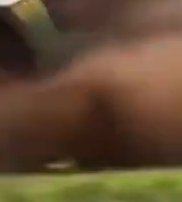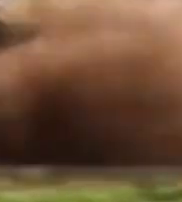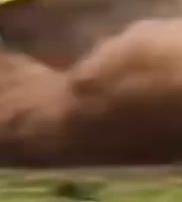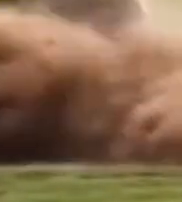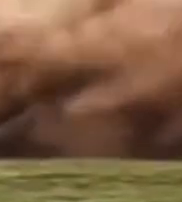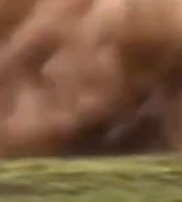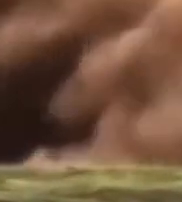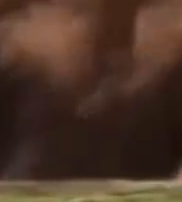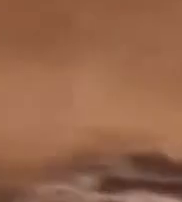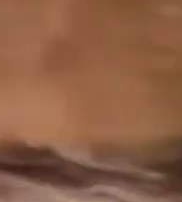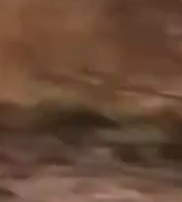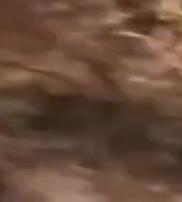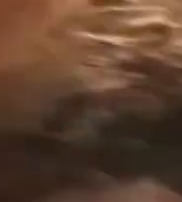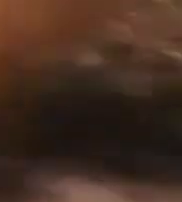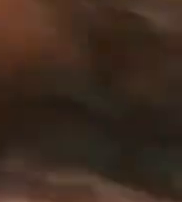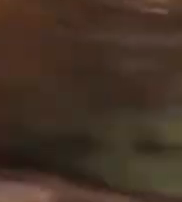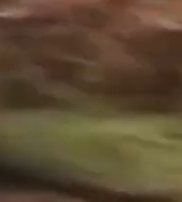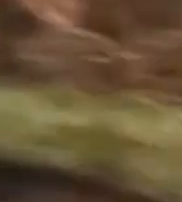do battle.